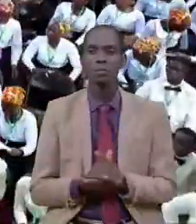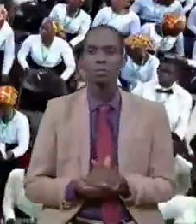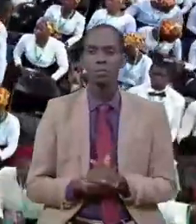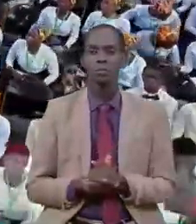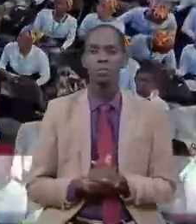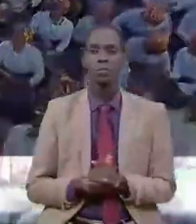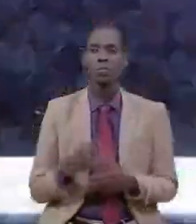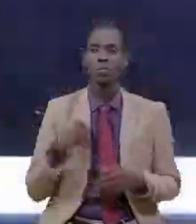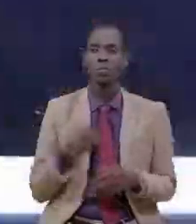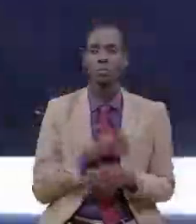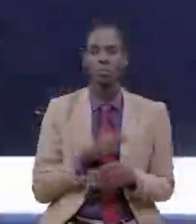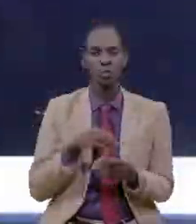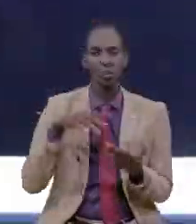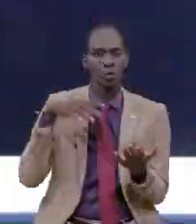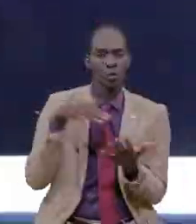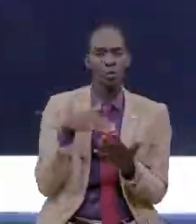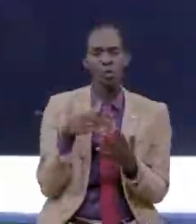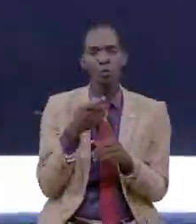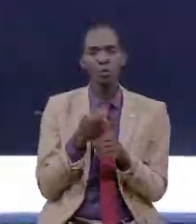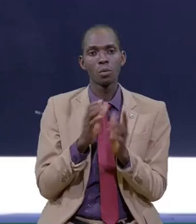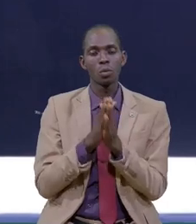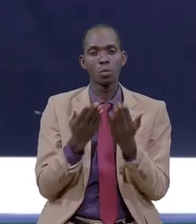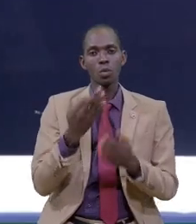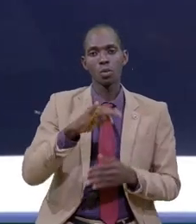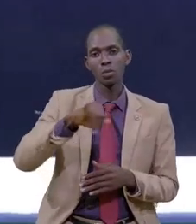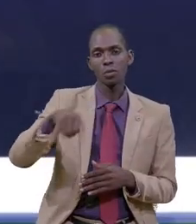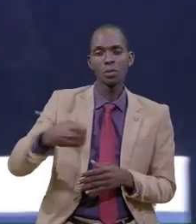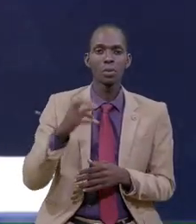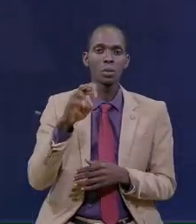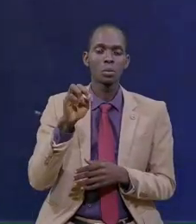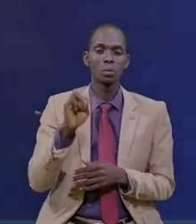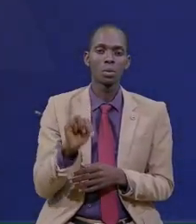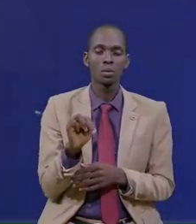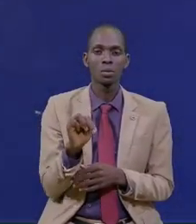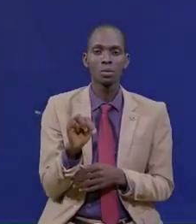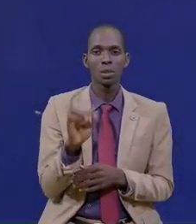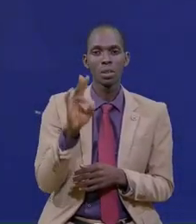We're looking at Jeremiah chapter 17, verse 14.